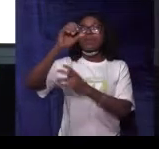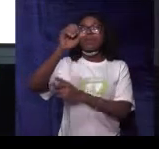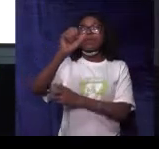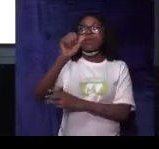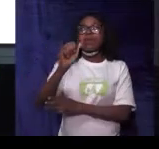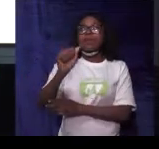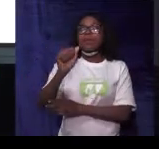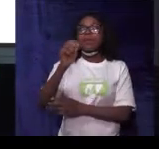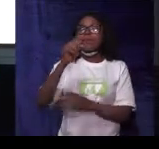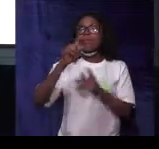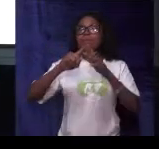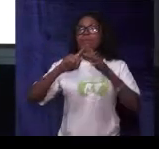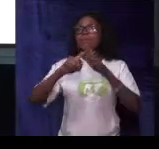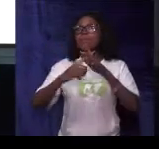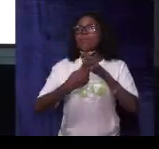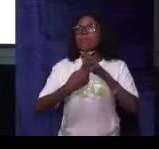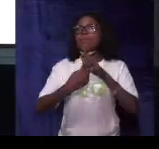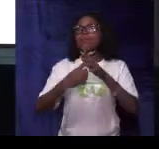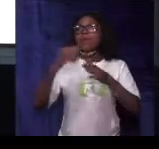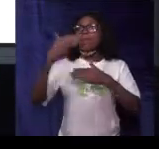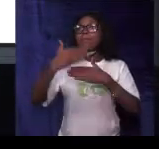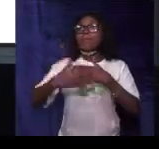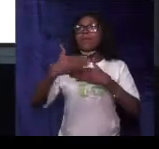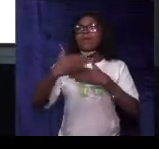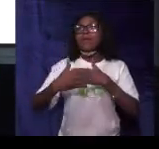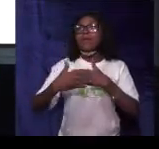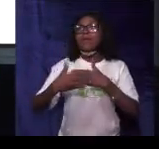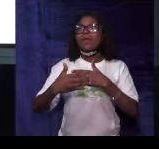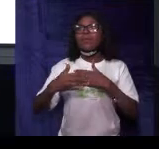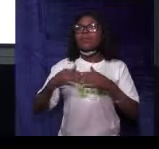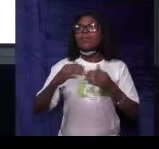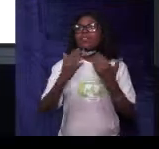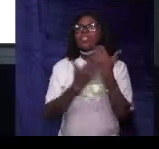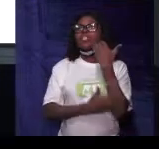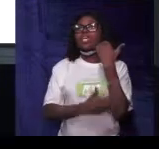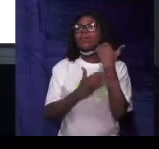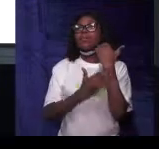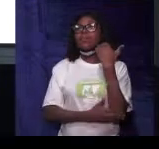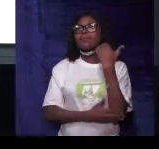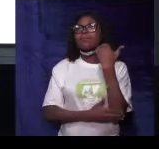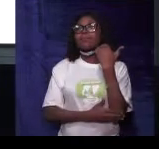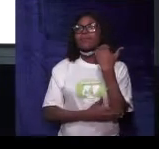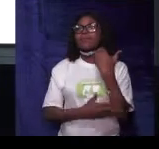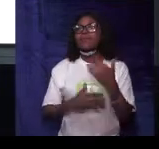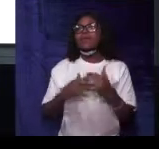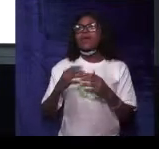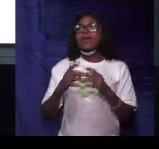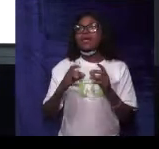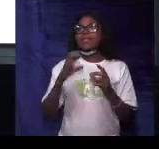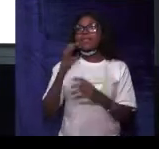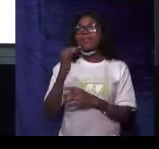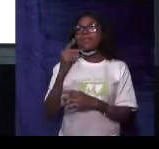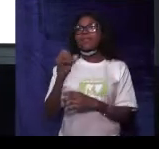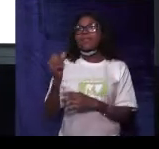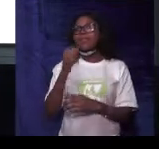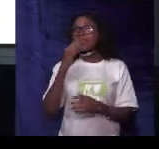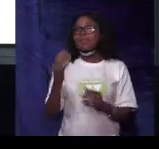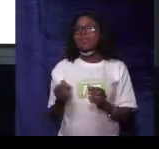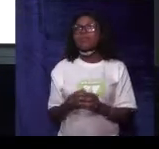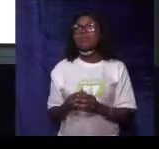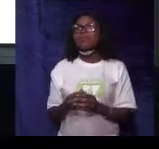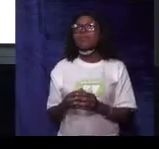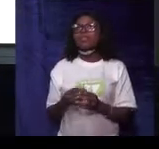except A, beans, B, bread, C, yam, D,